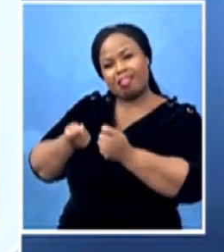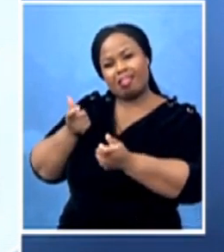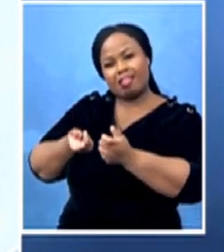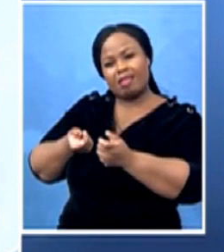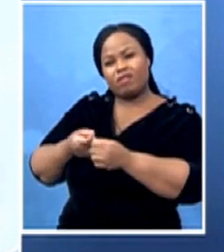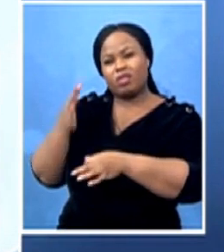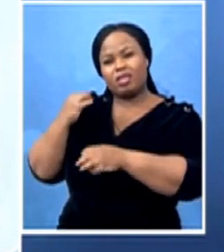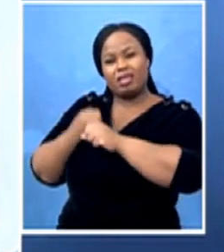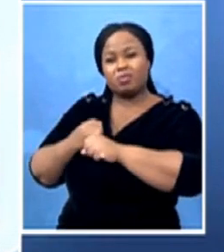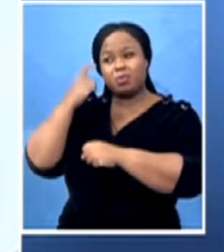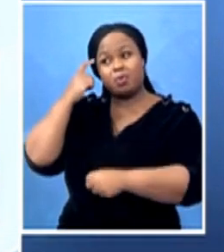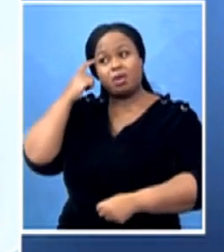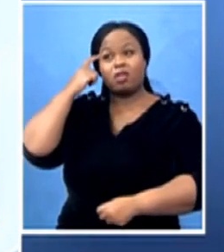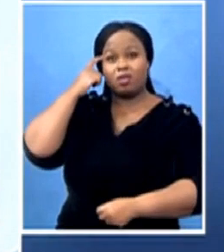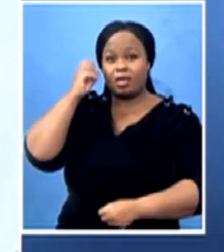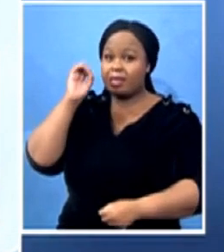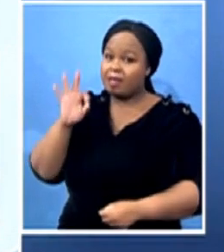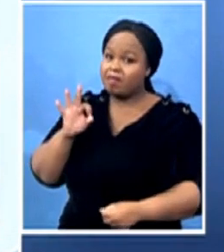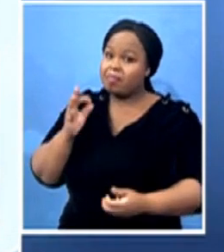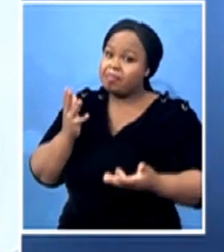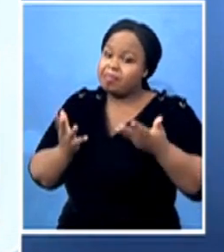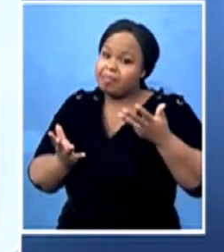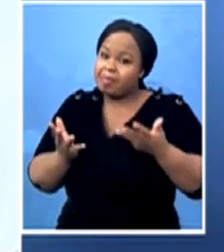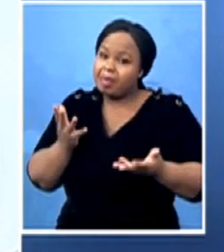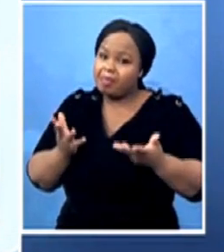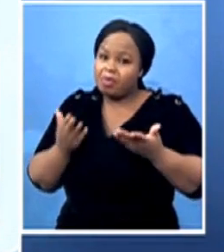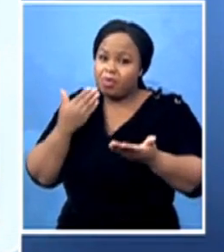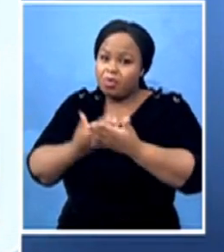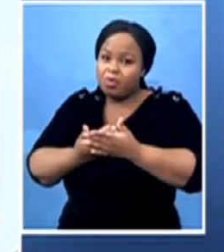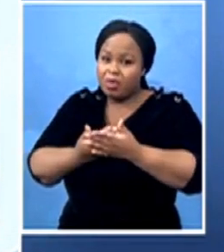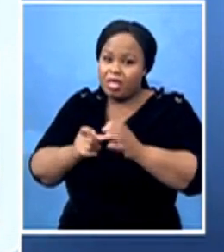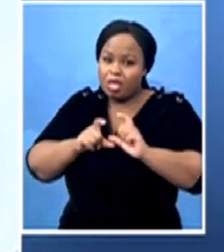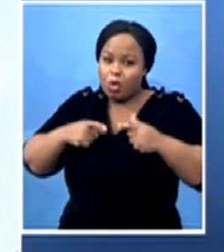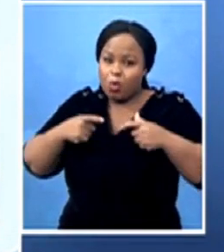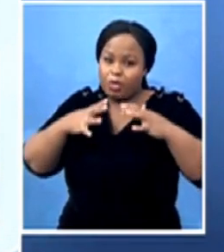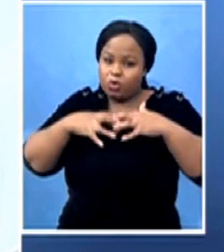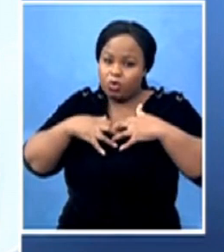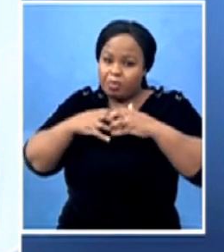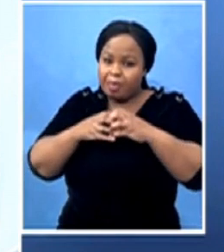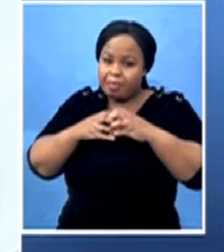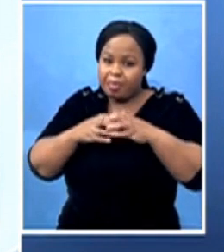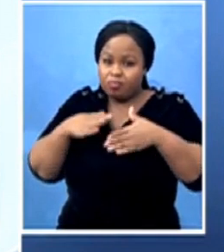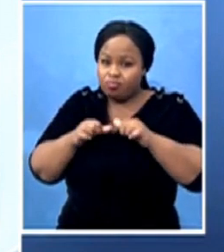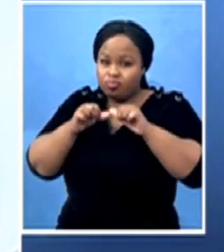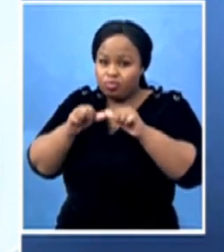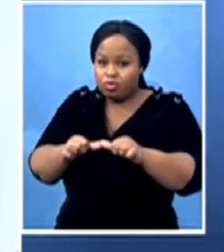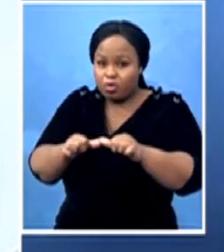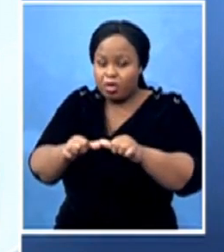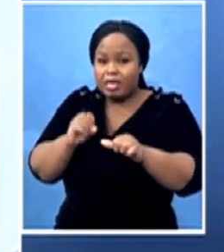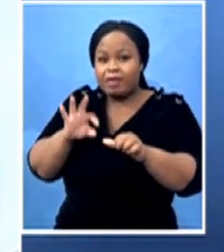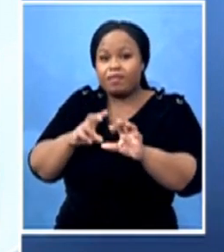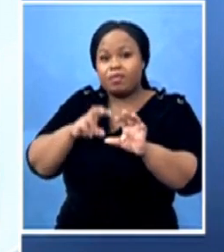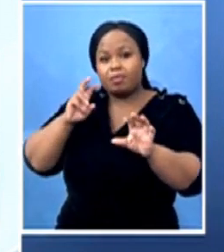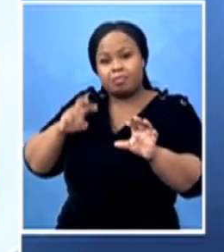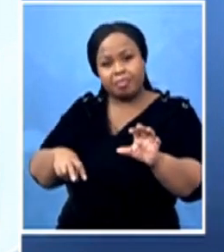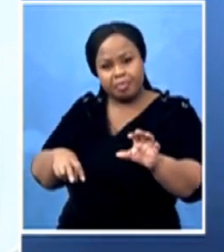considering to disband this little committee. Should we step down, Plegas? We want to